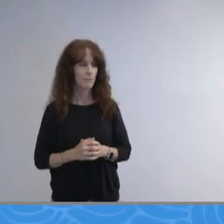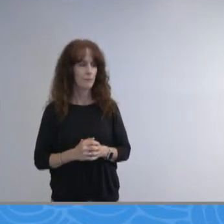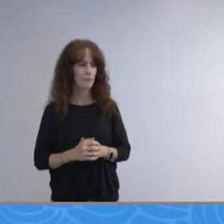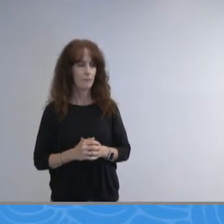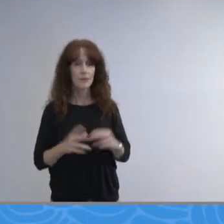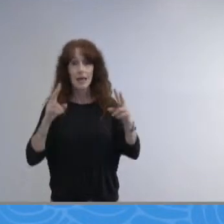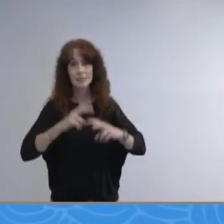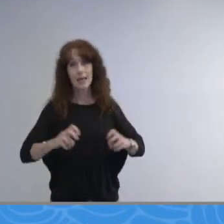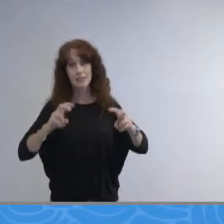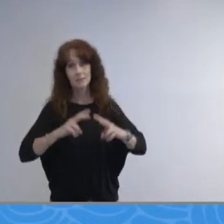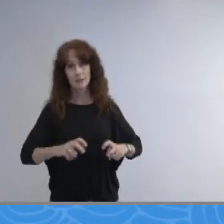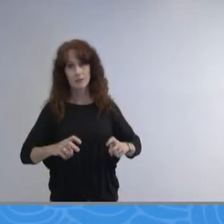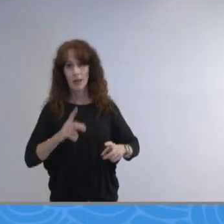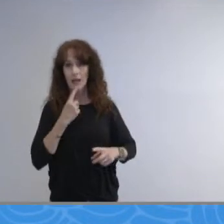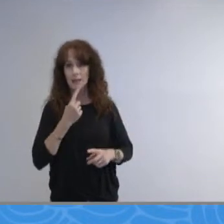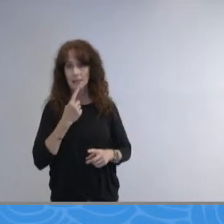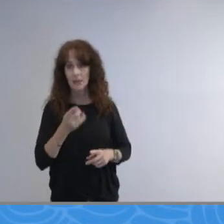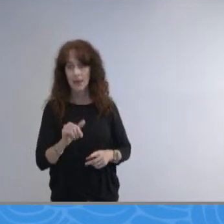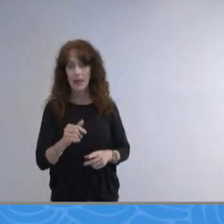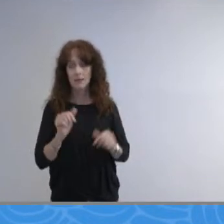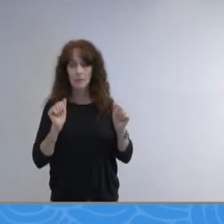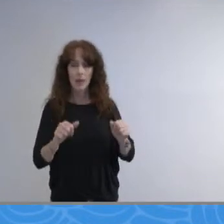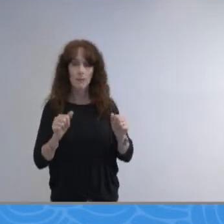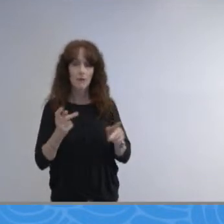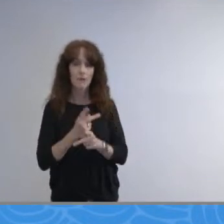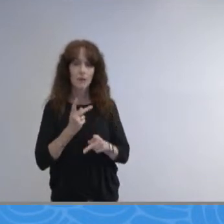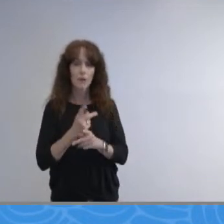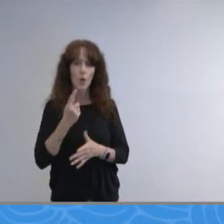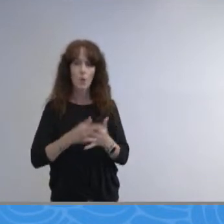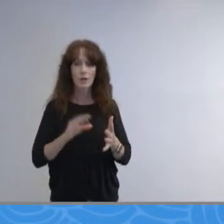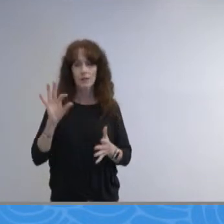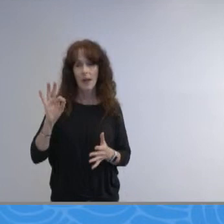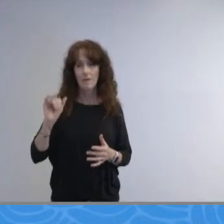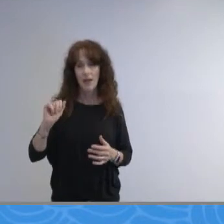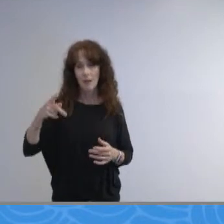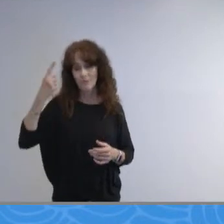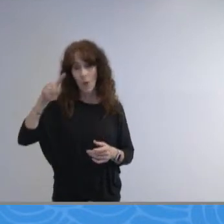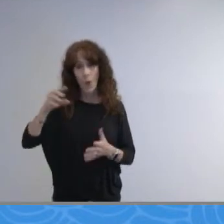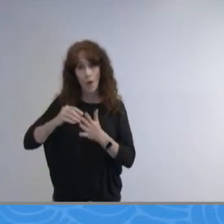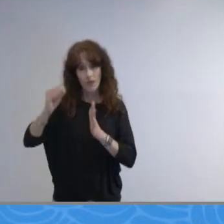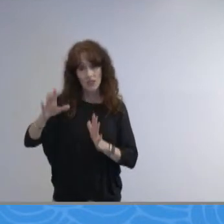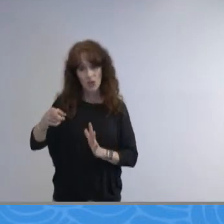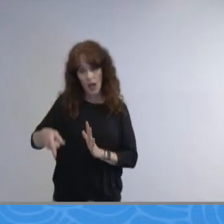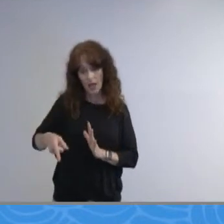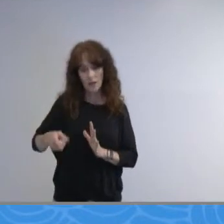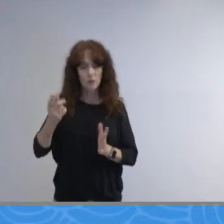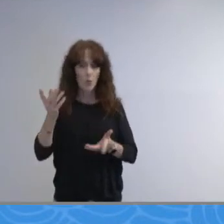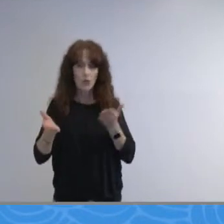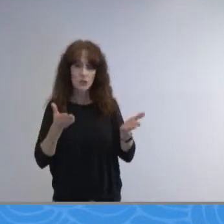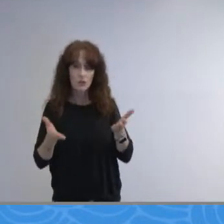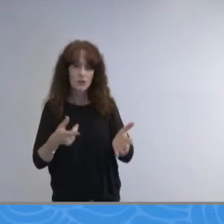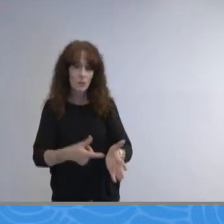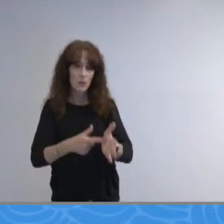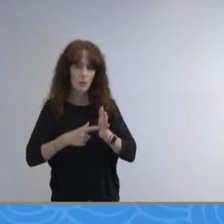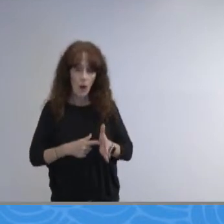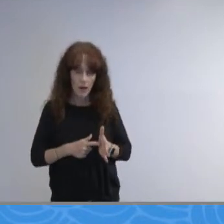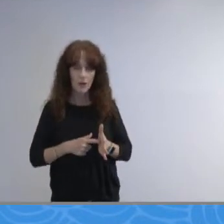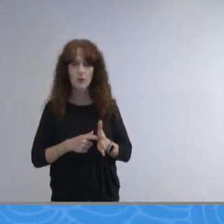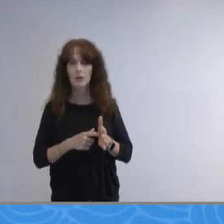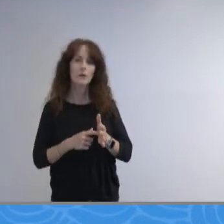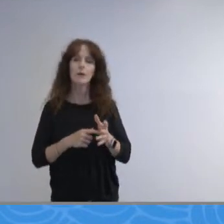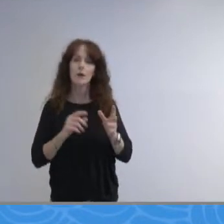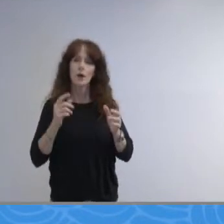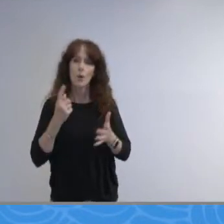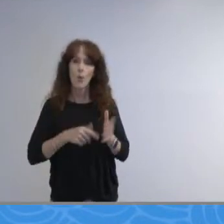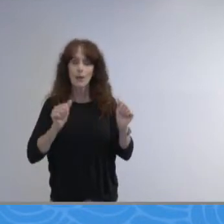So assessments, I mentioned that in order to figure out what's a FAPE for the child, what kind of services do they require? What can